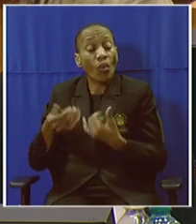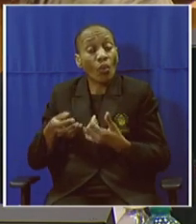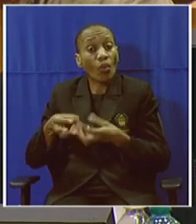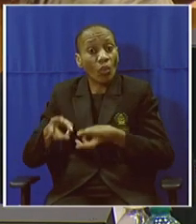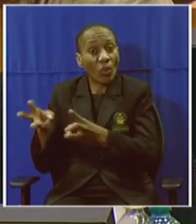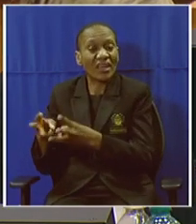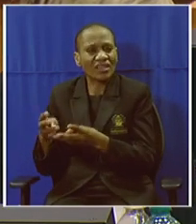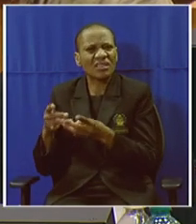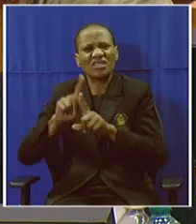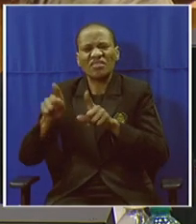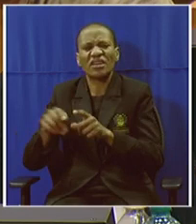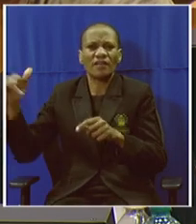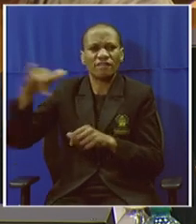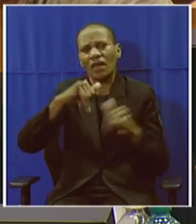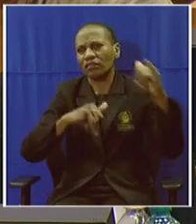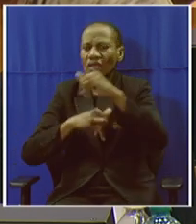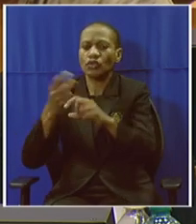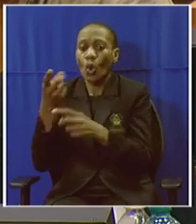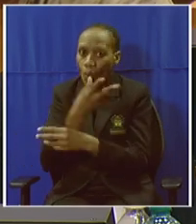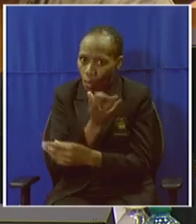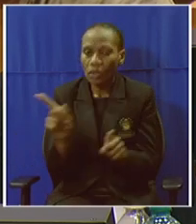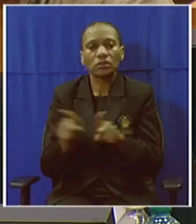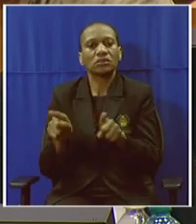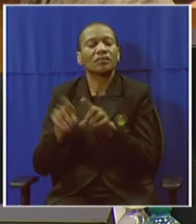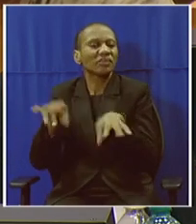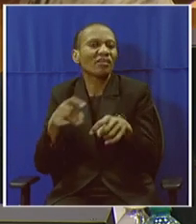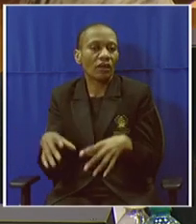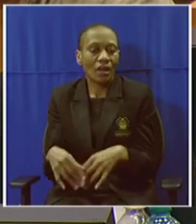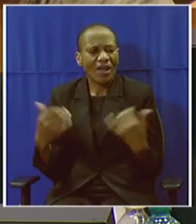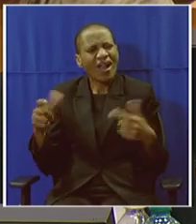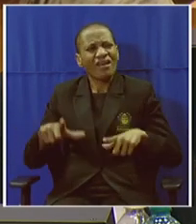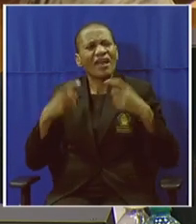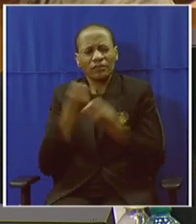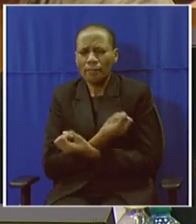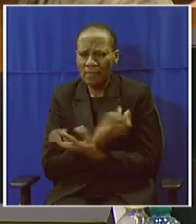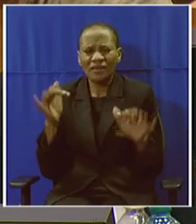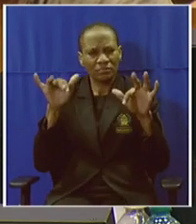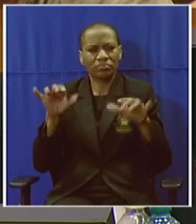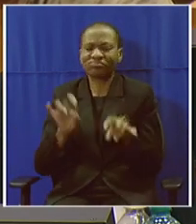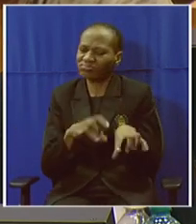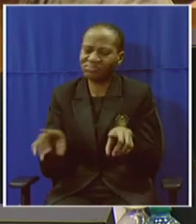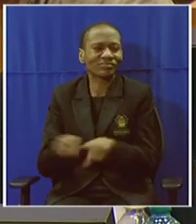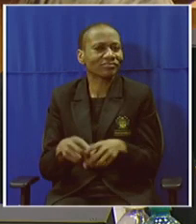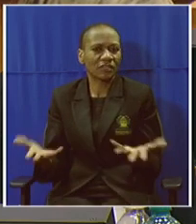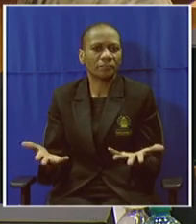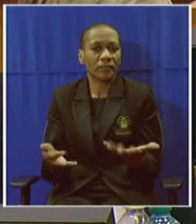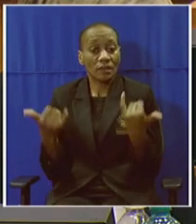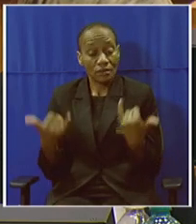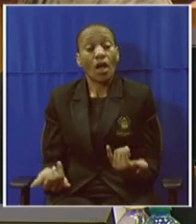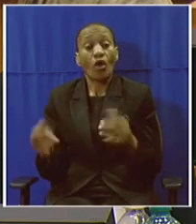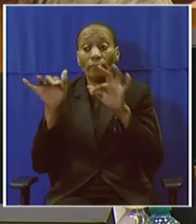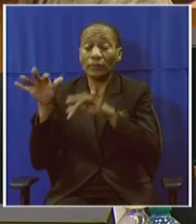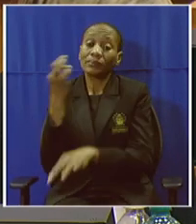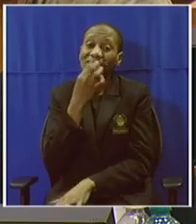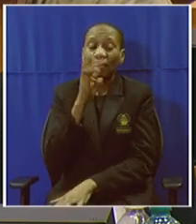and British Airways jets. Thousands of passengers' lives have been put at risk. The mid-air scare of